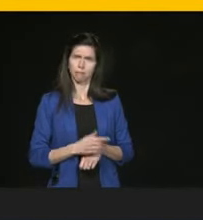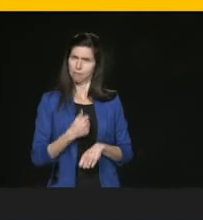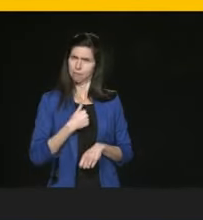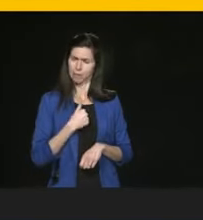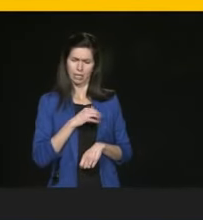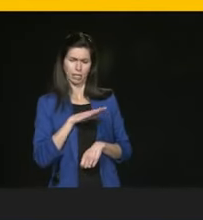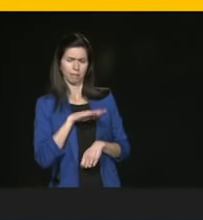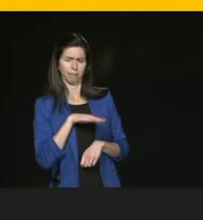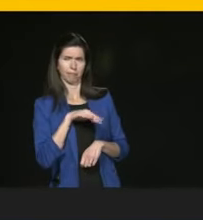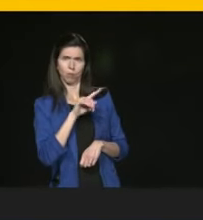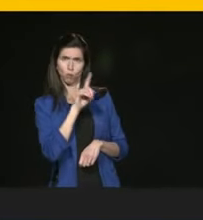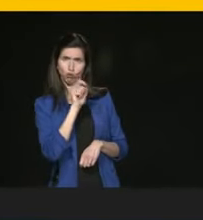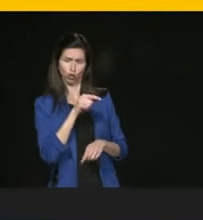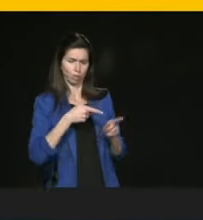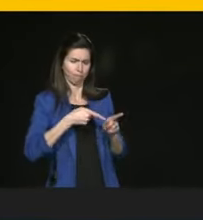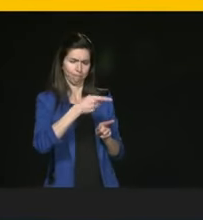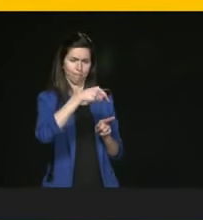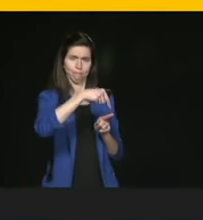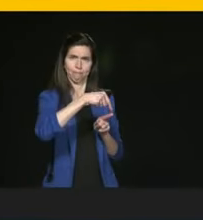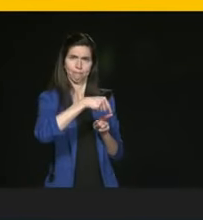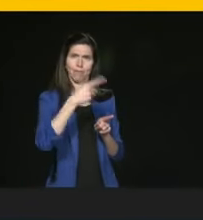equipment at the border.